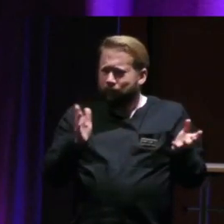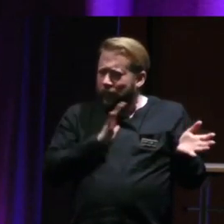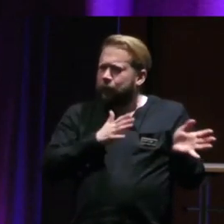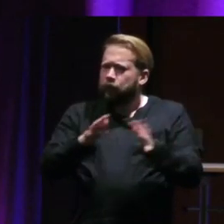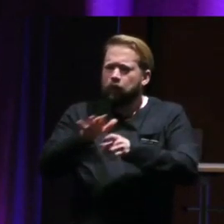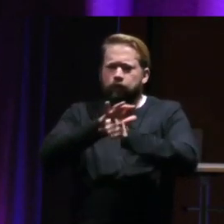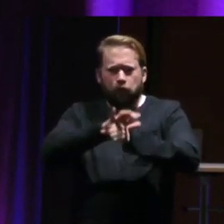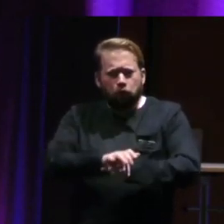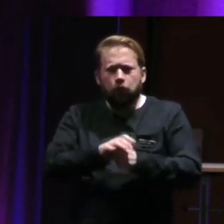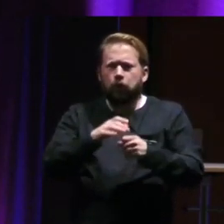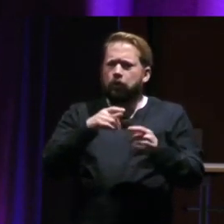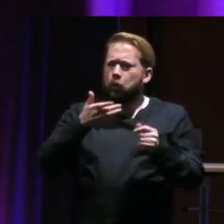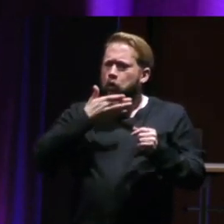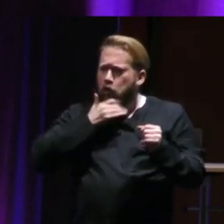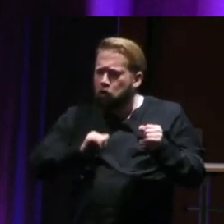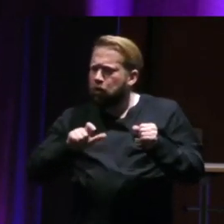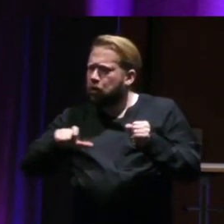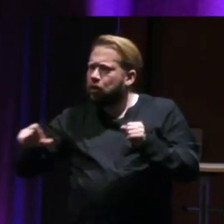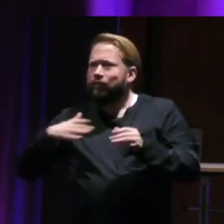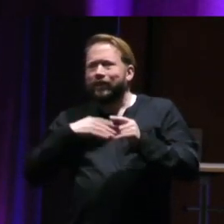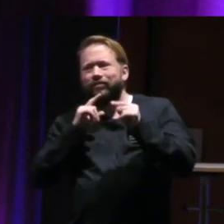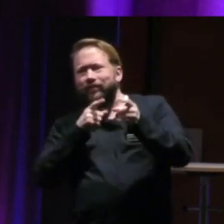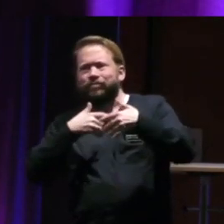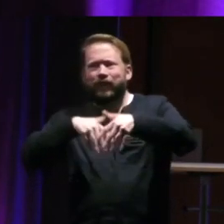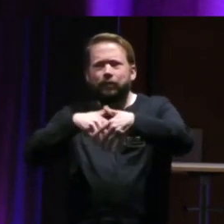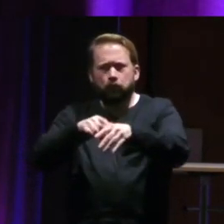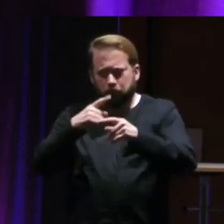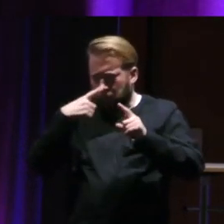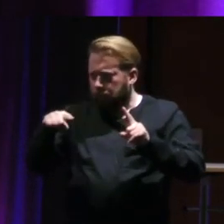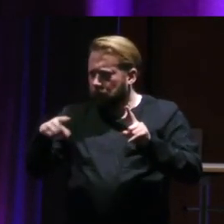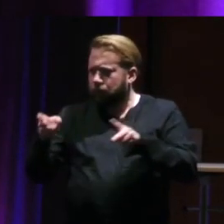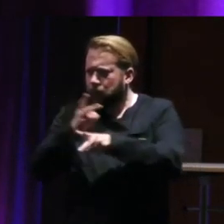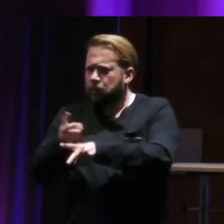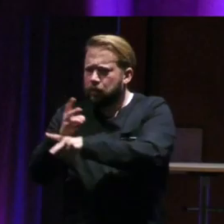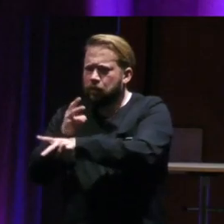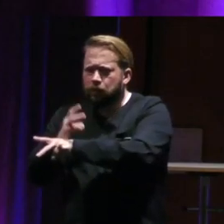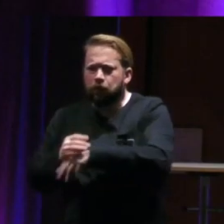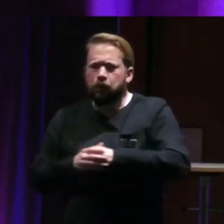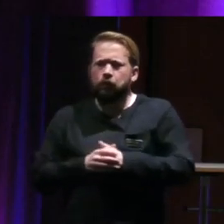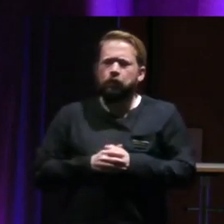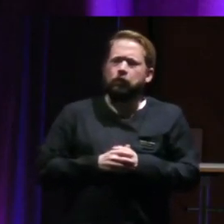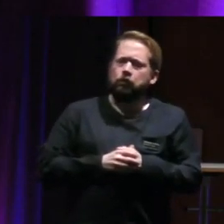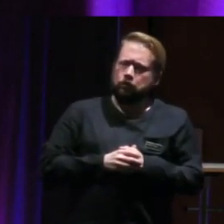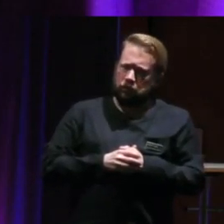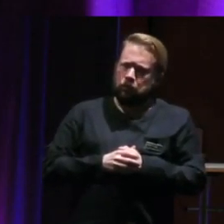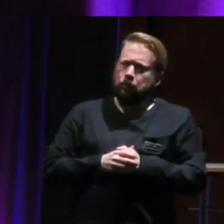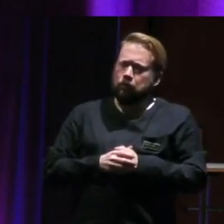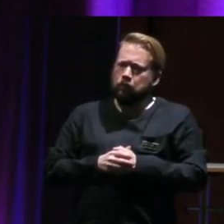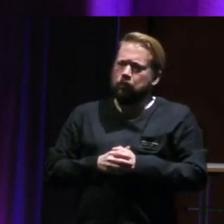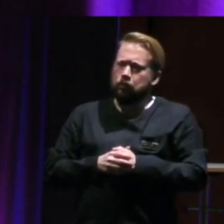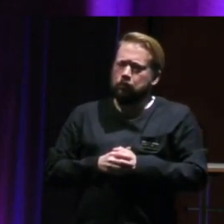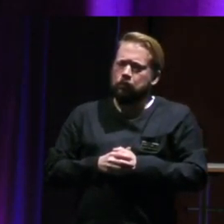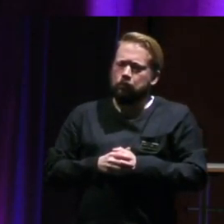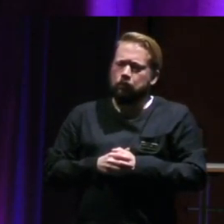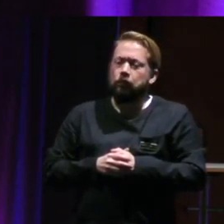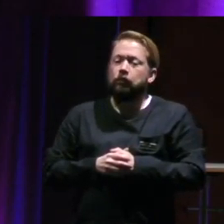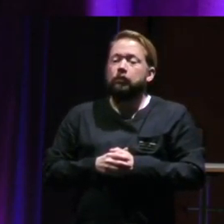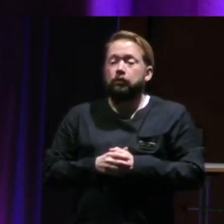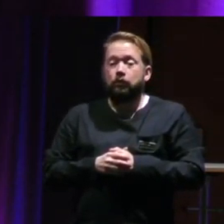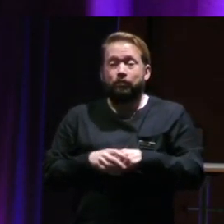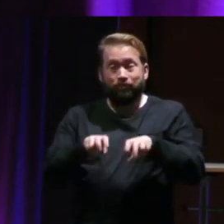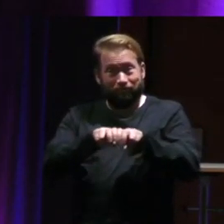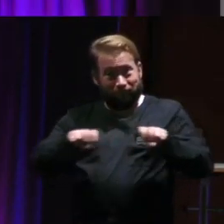younger demonstrators, even sometimes torturing them. By my side, I have Maria Masha Leokina from